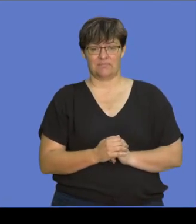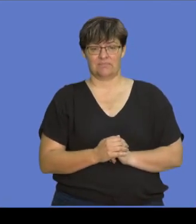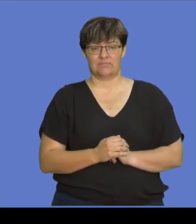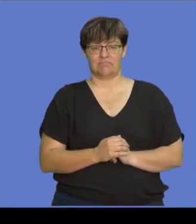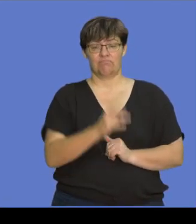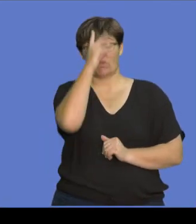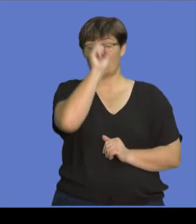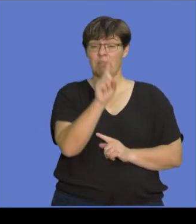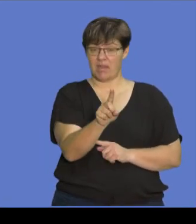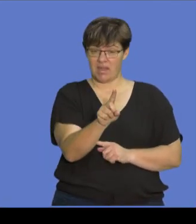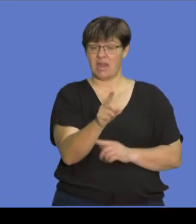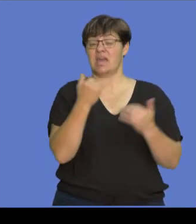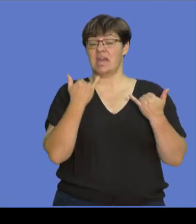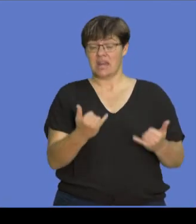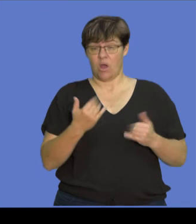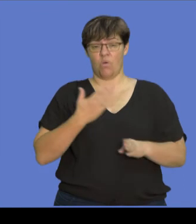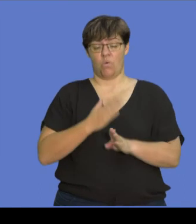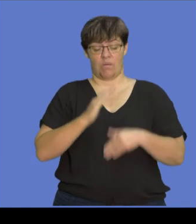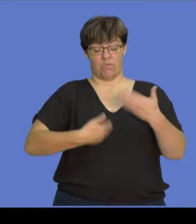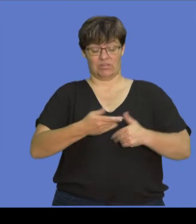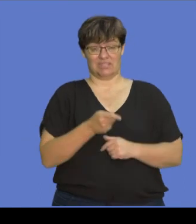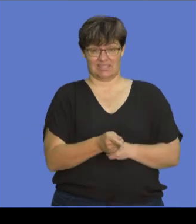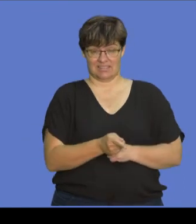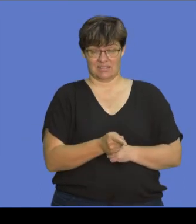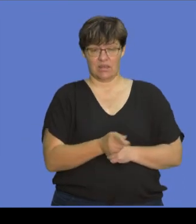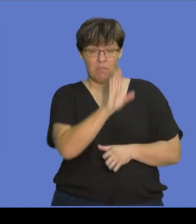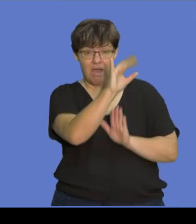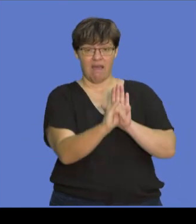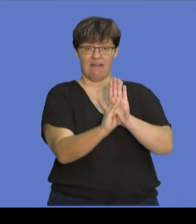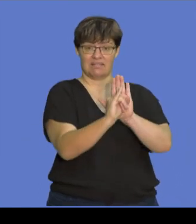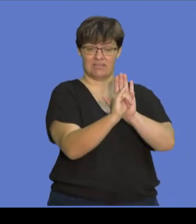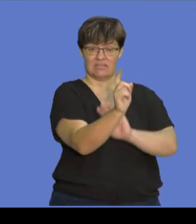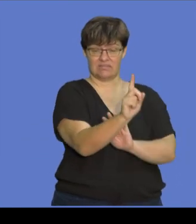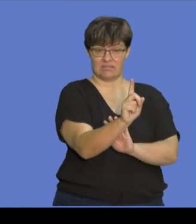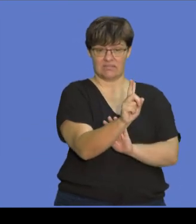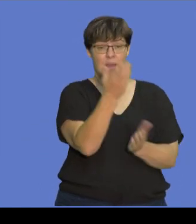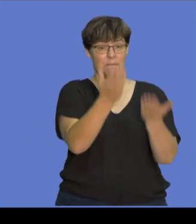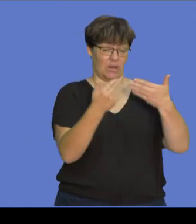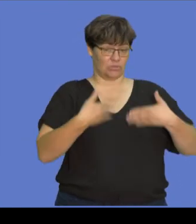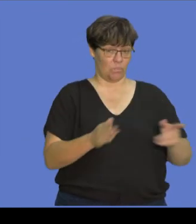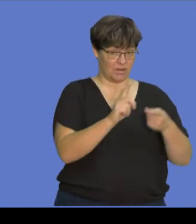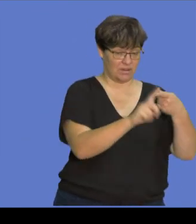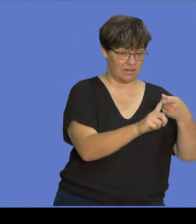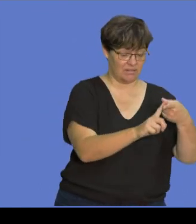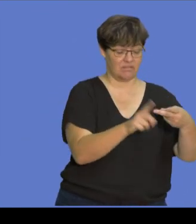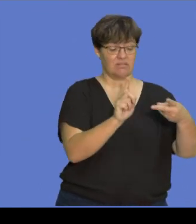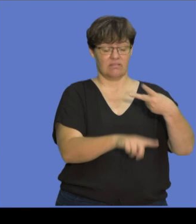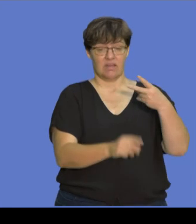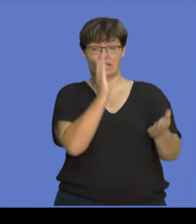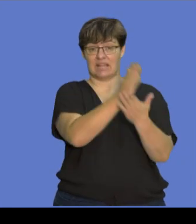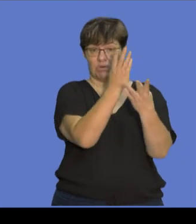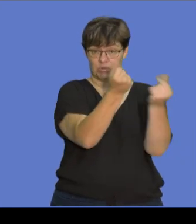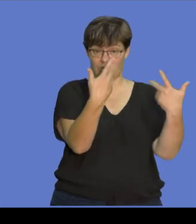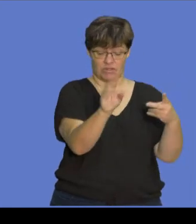Remember, we are at this stage here in our work in process where we've identified the opening balance, we've worked out our direct